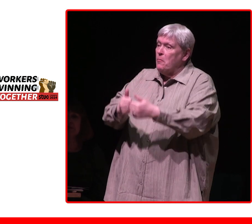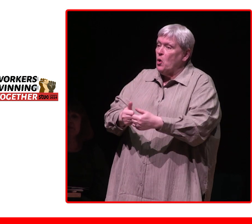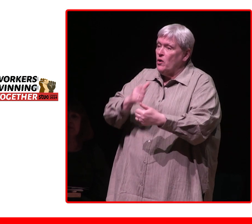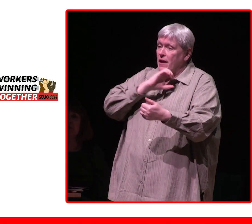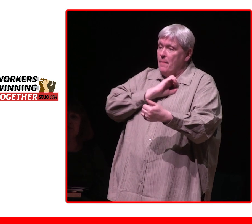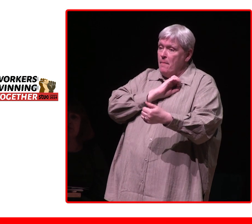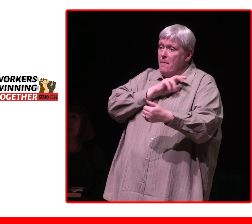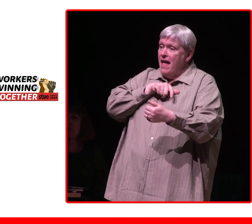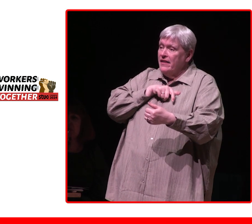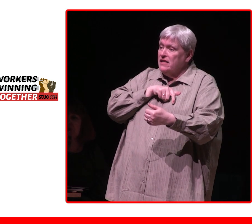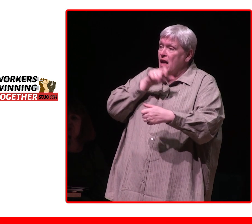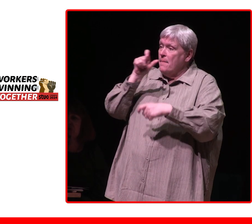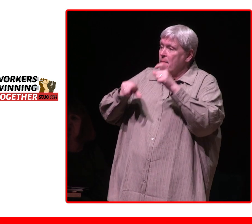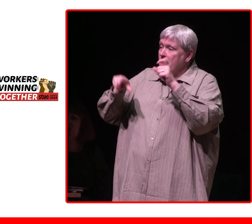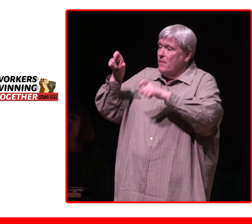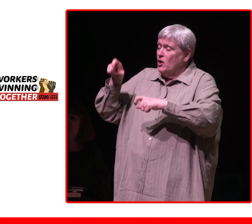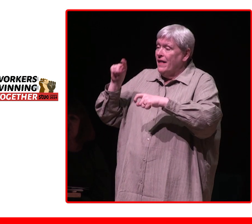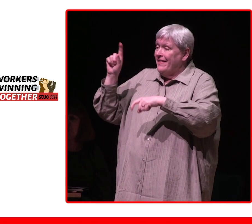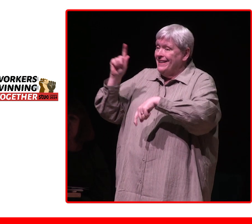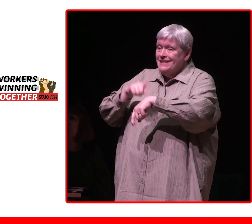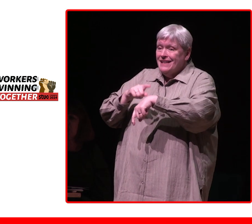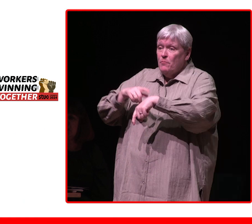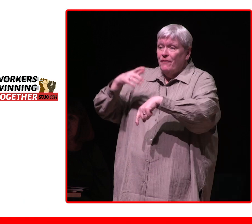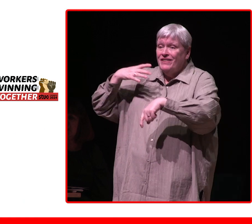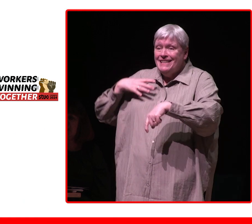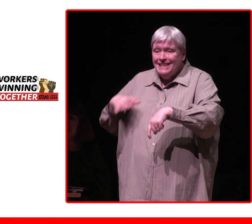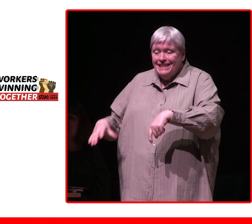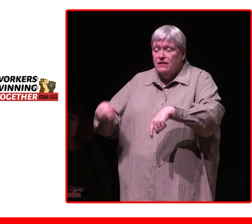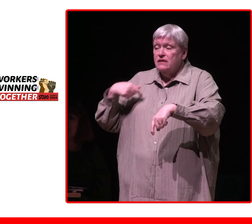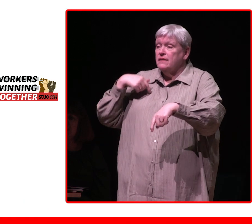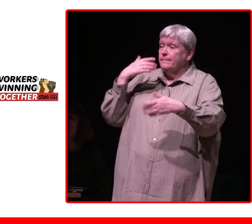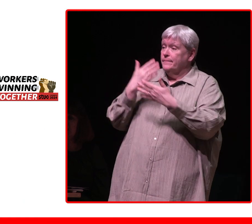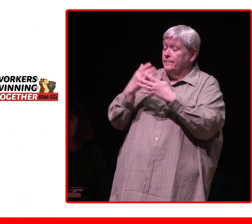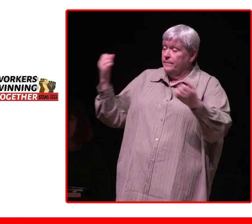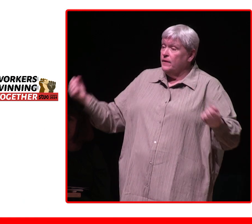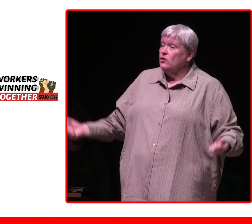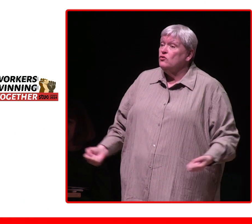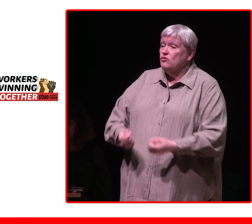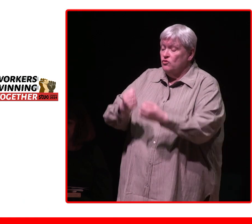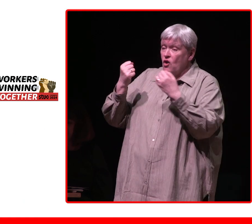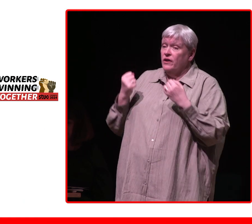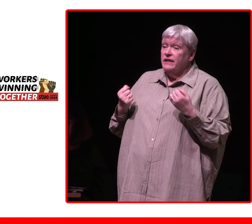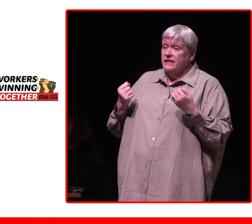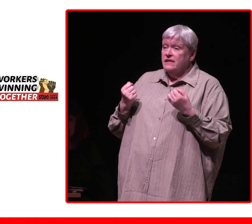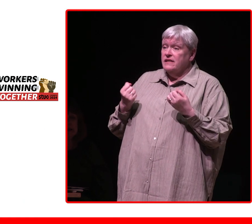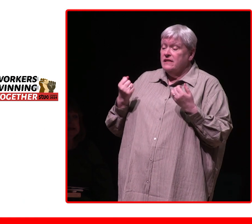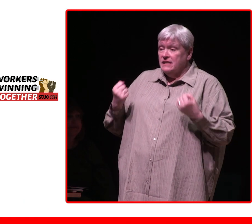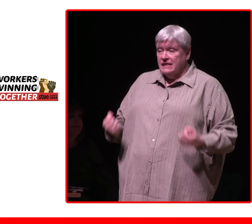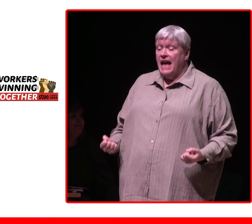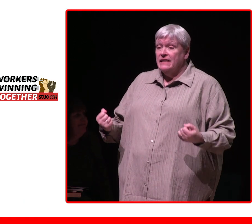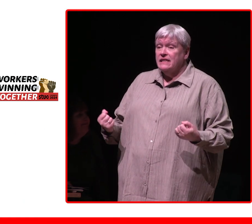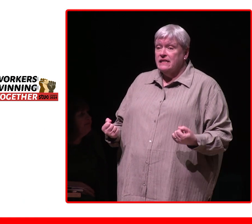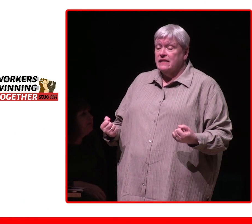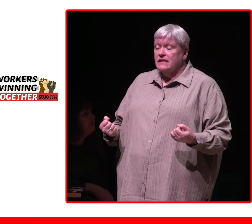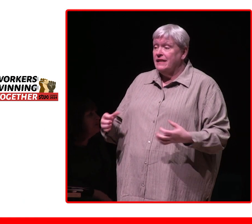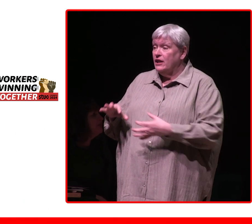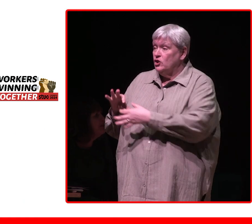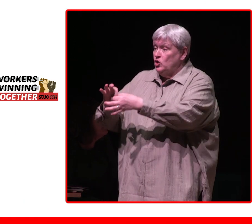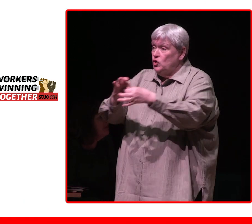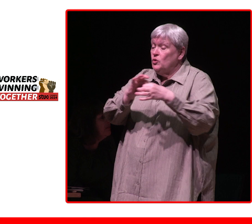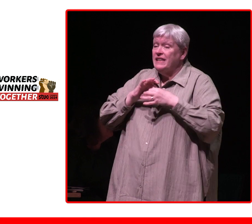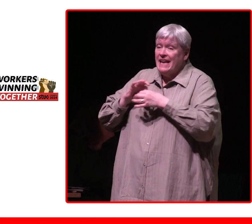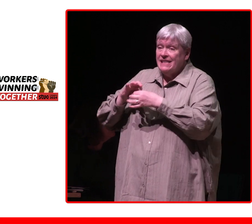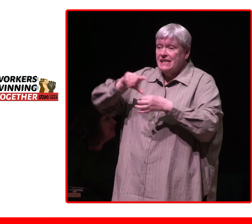Palestine in their time of gravest need. And the very strongest position that we can take is the one that unites our